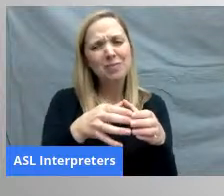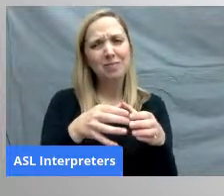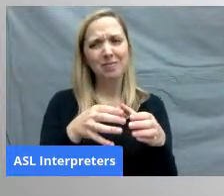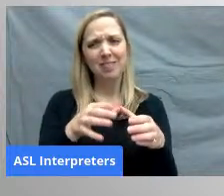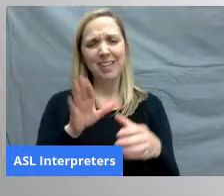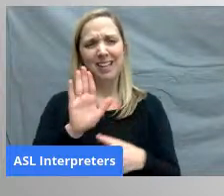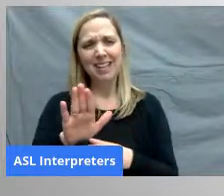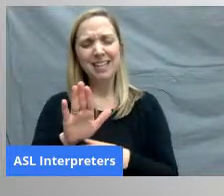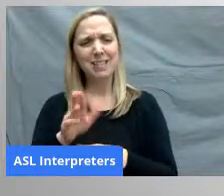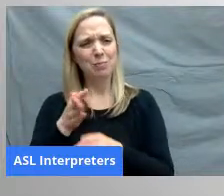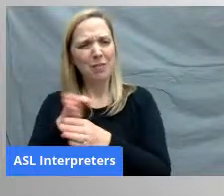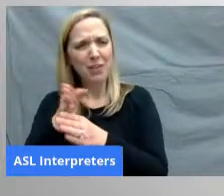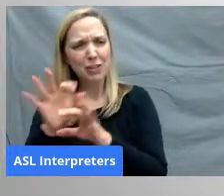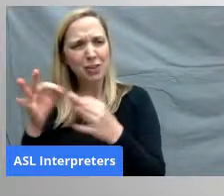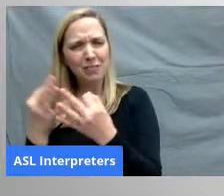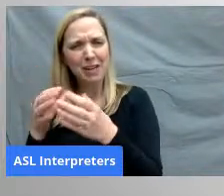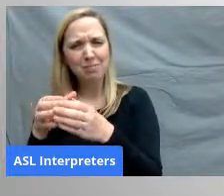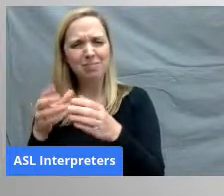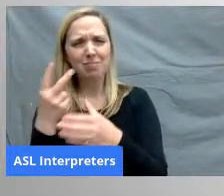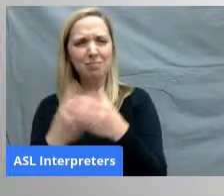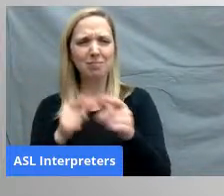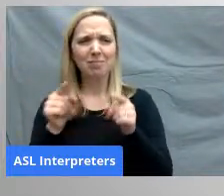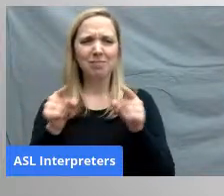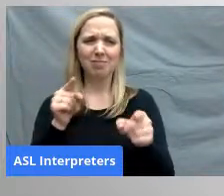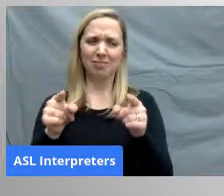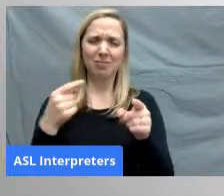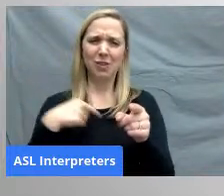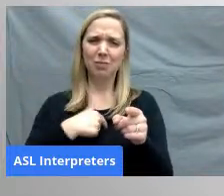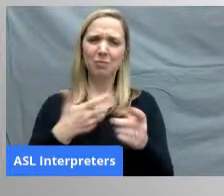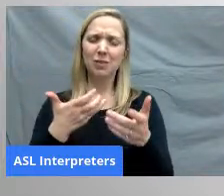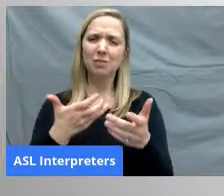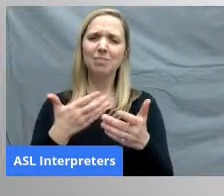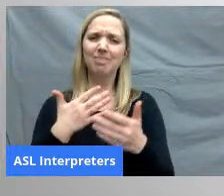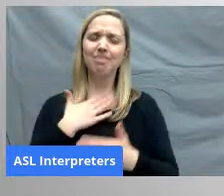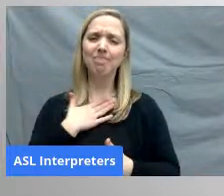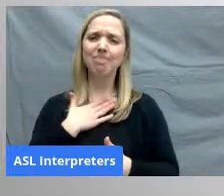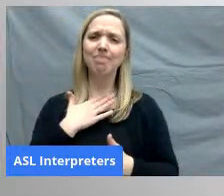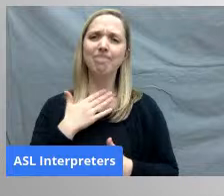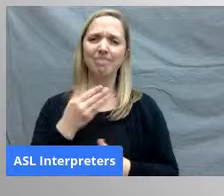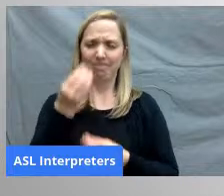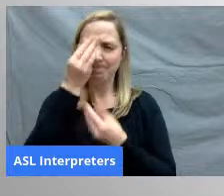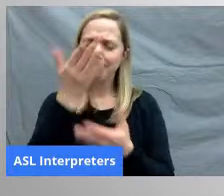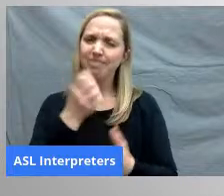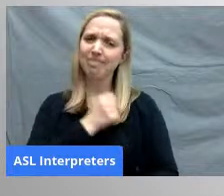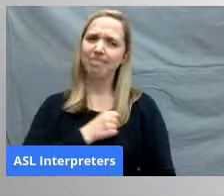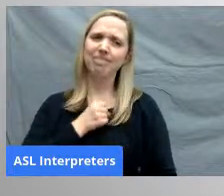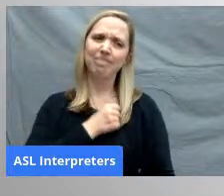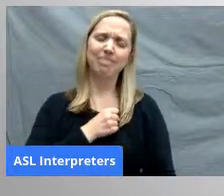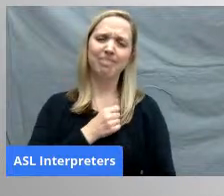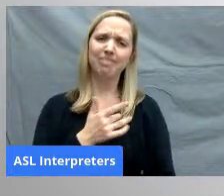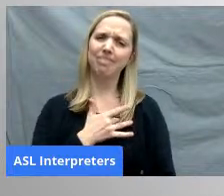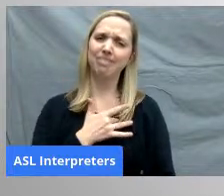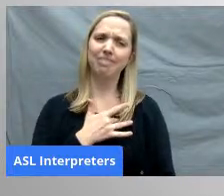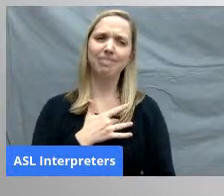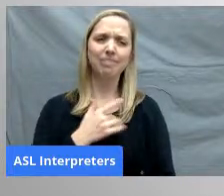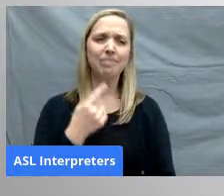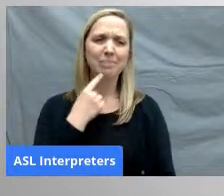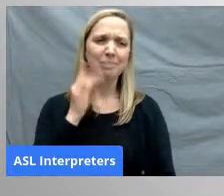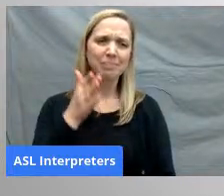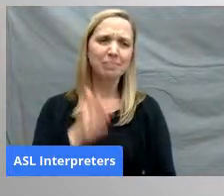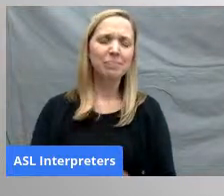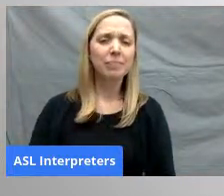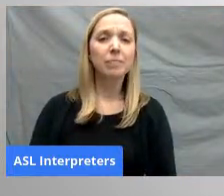professional family at the law firm that he served. I wanted to just give a brief disparity study